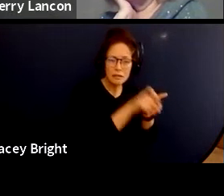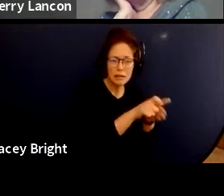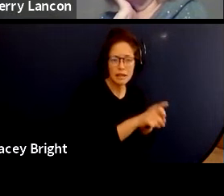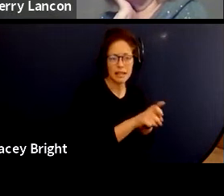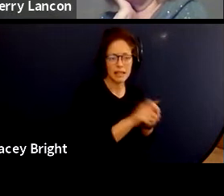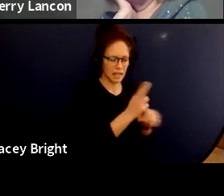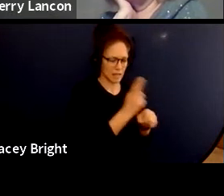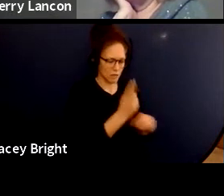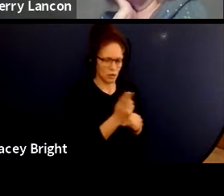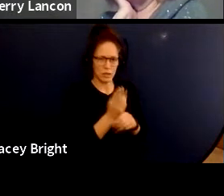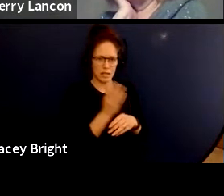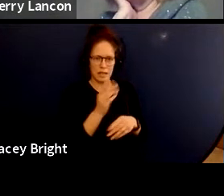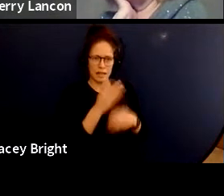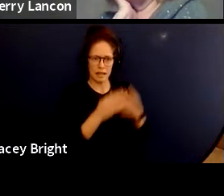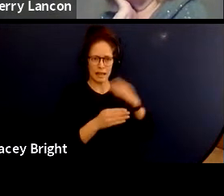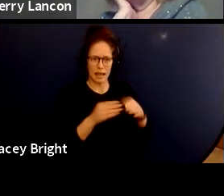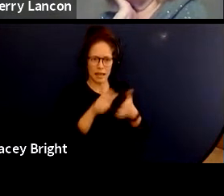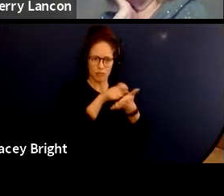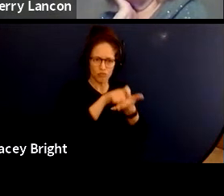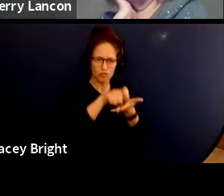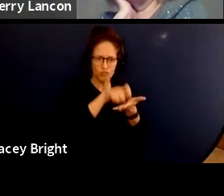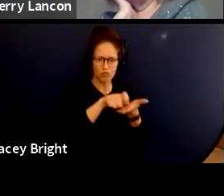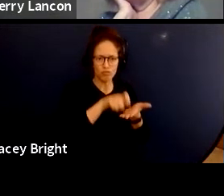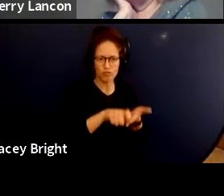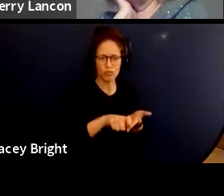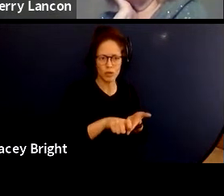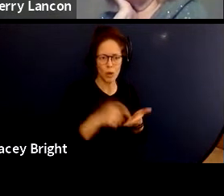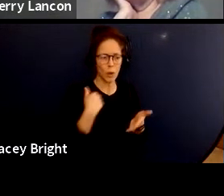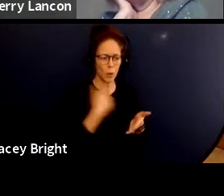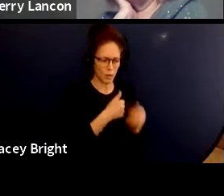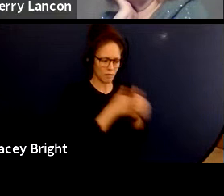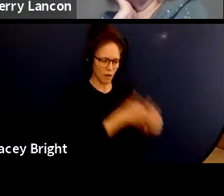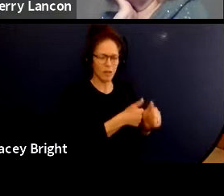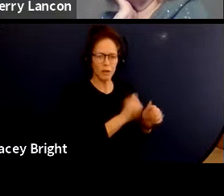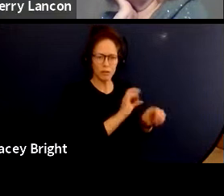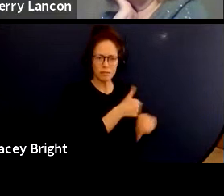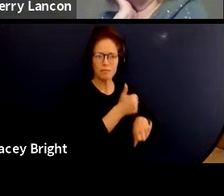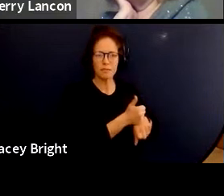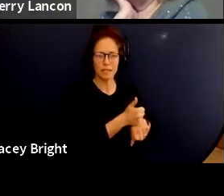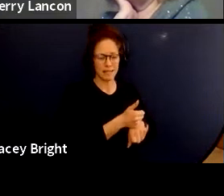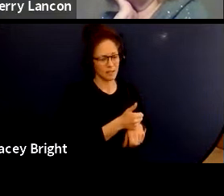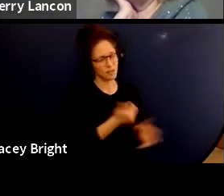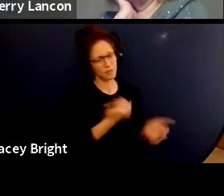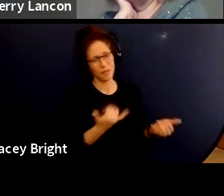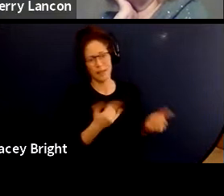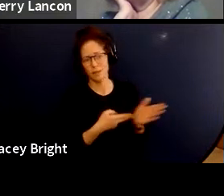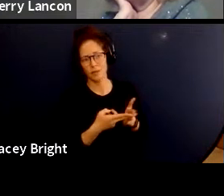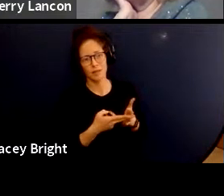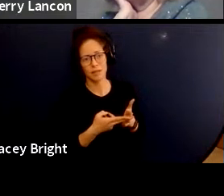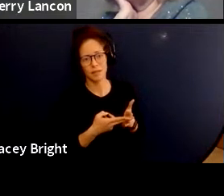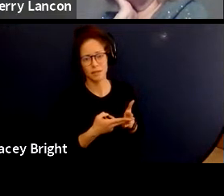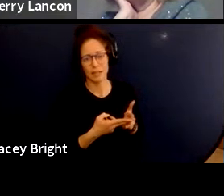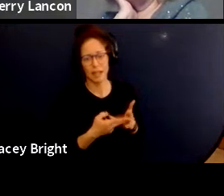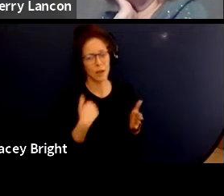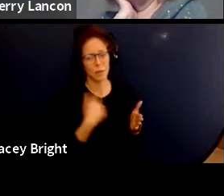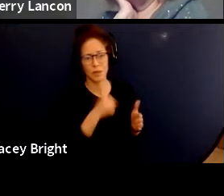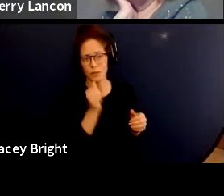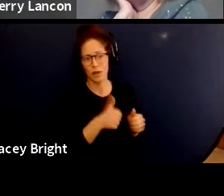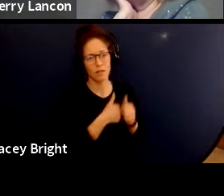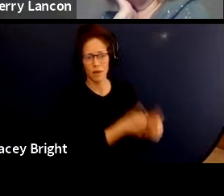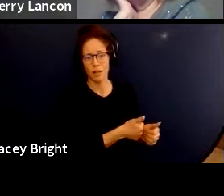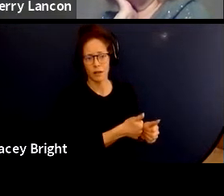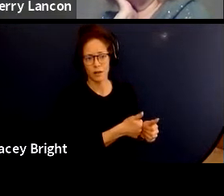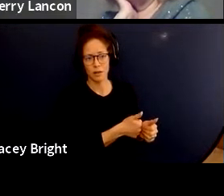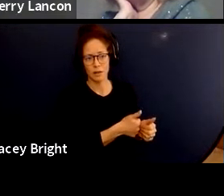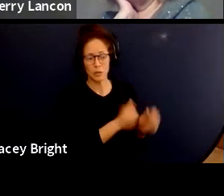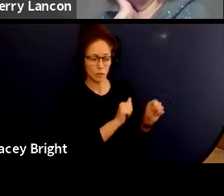writing, even math. As teachers, we border those guidelines. And let's be honest, we break them at times in order to